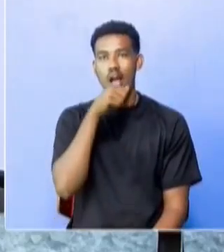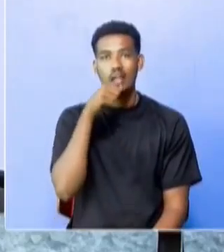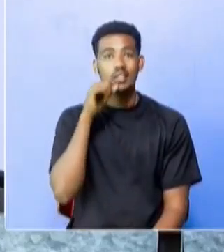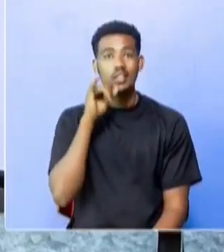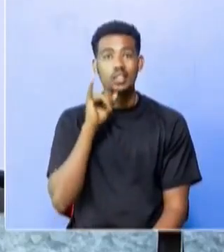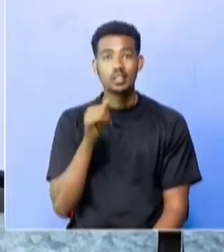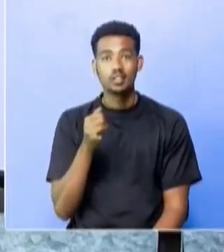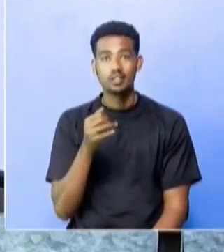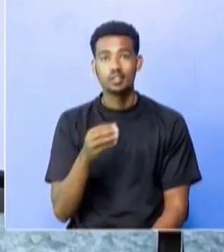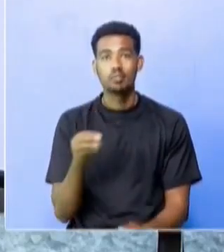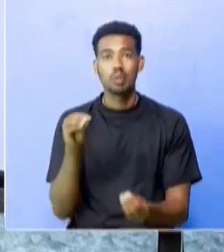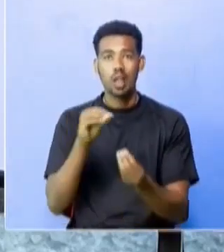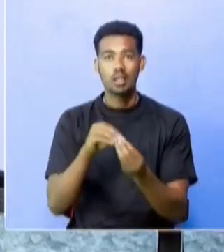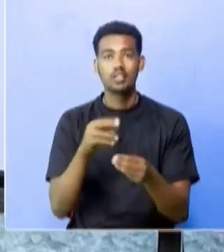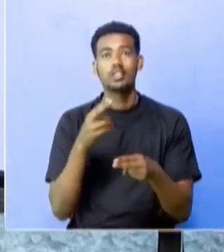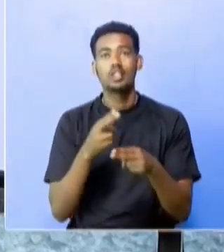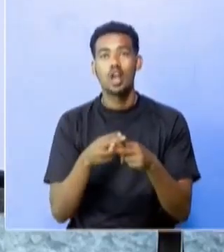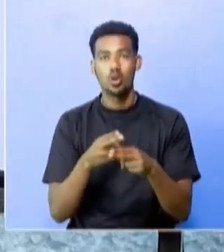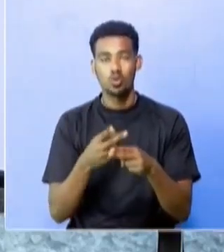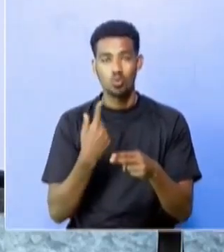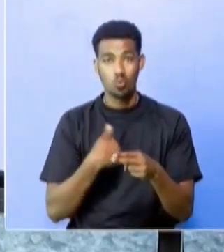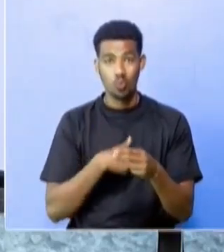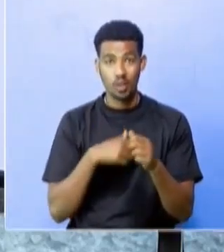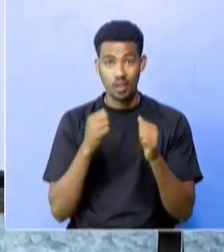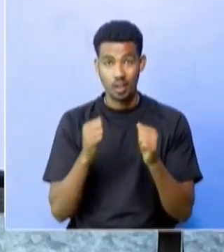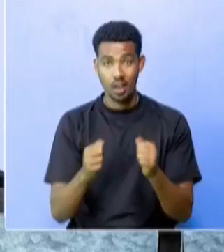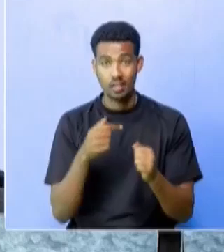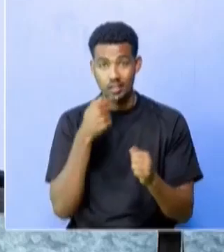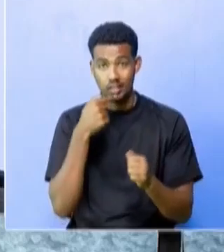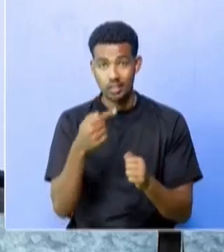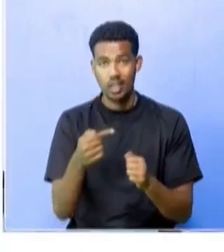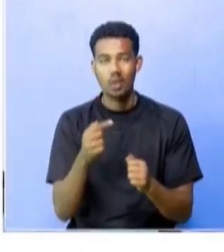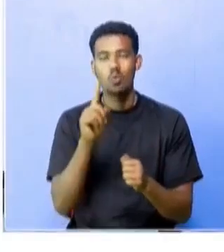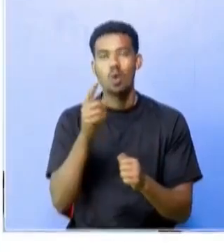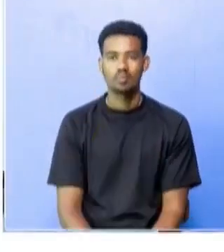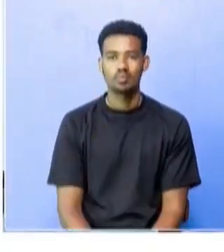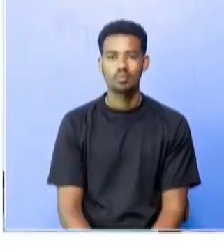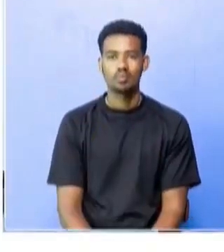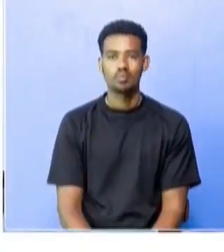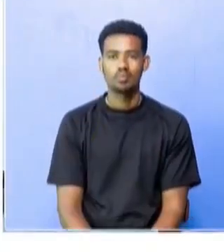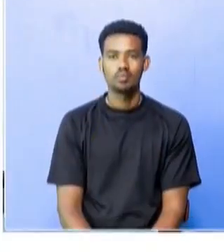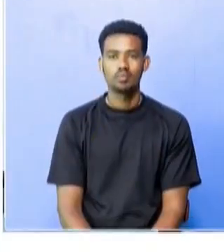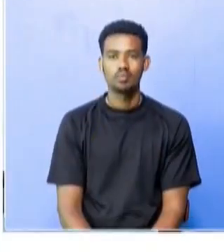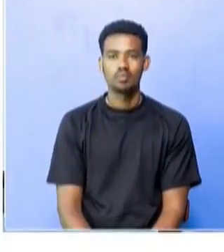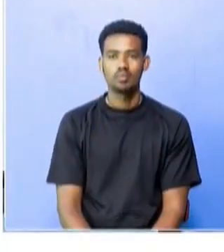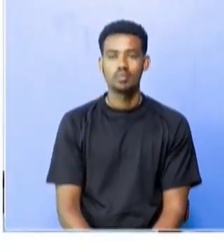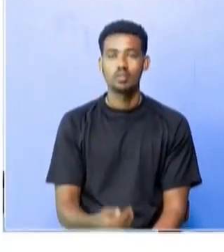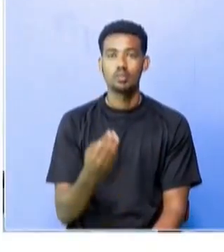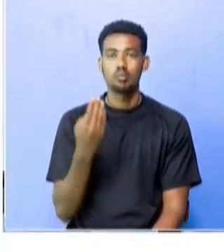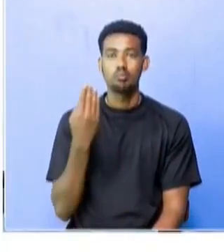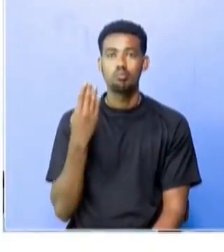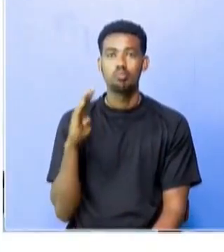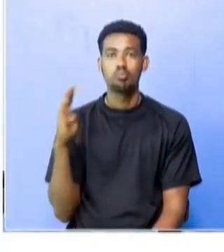For example, we can say, for example, one color, blue, blue.